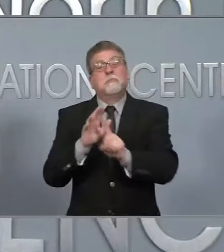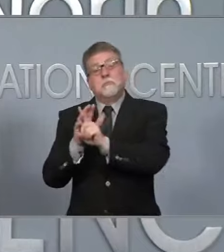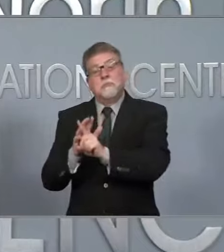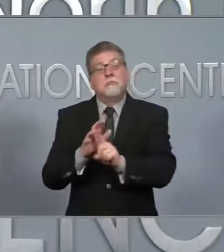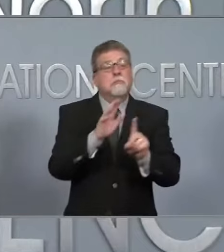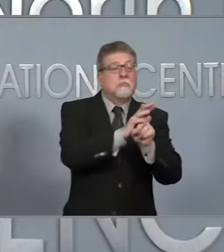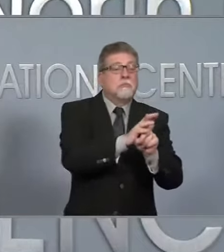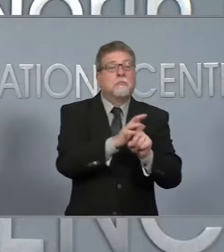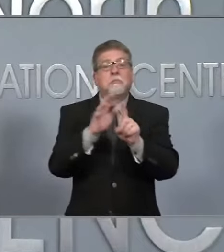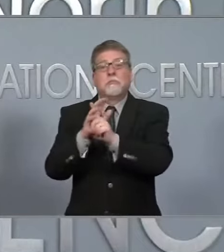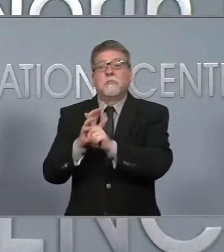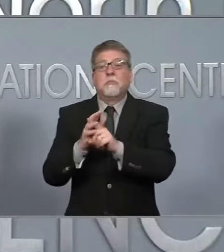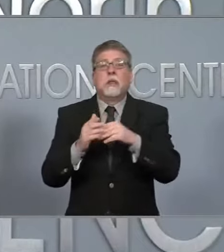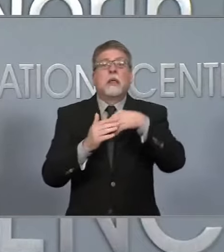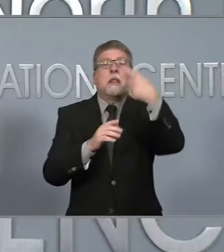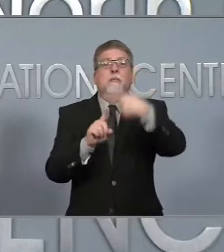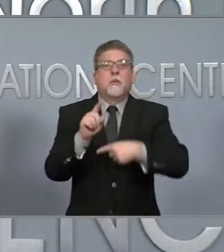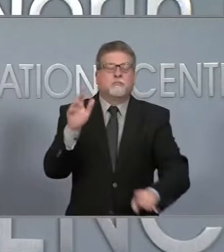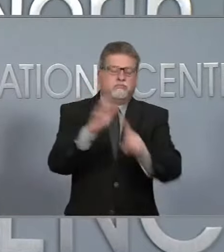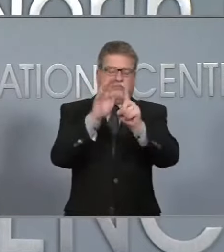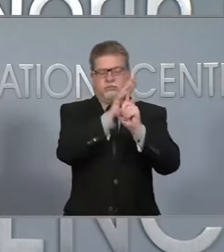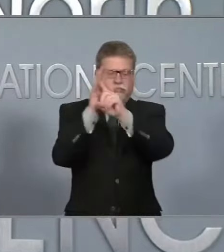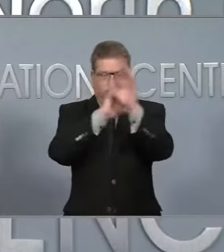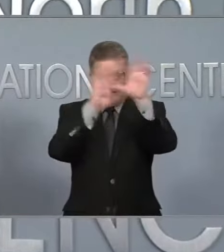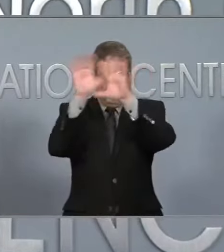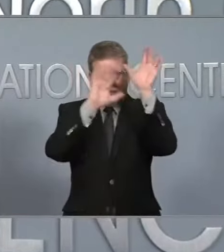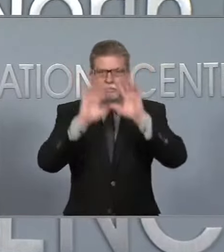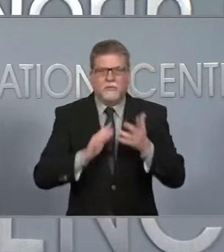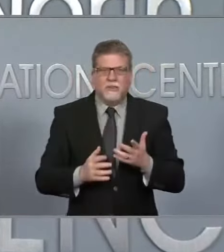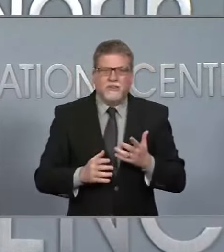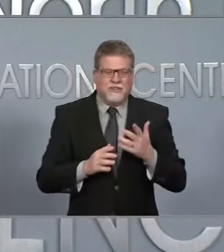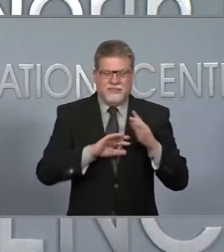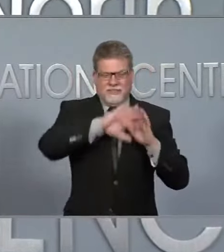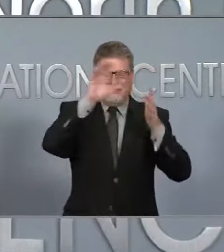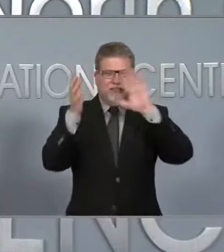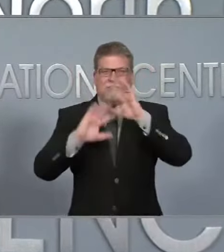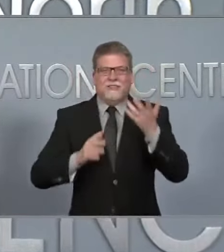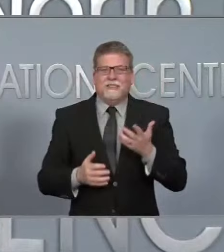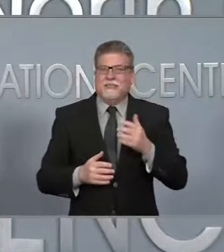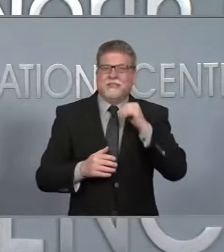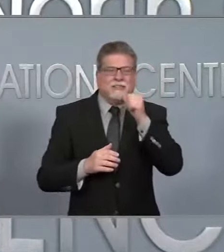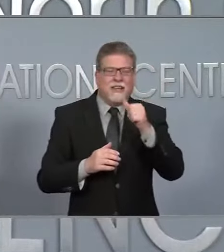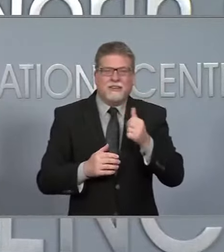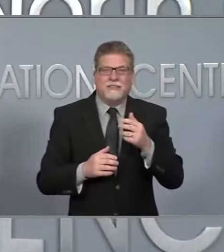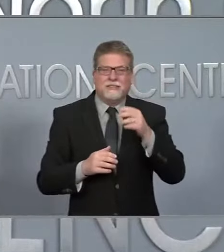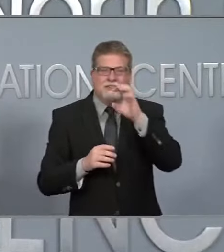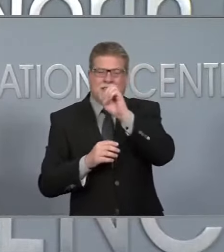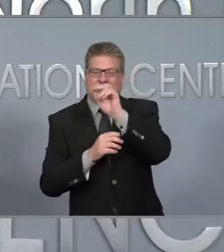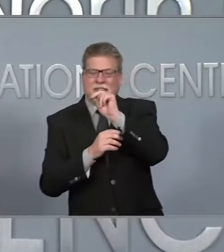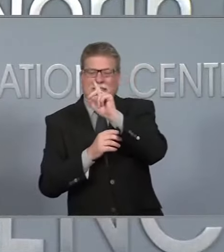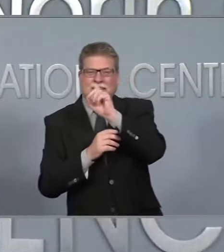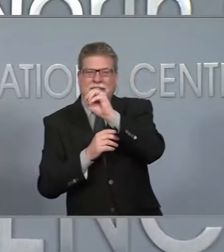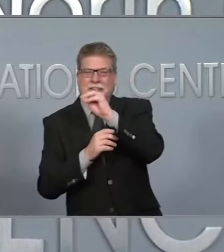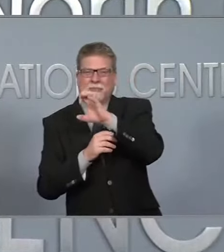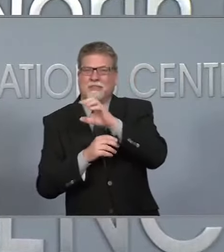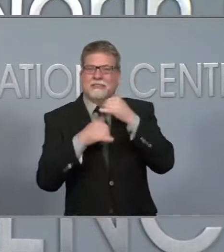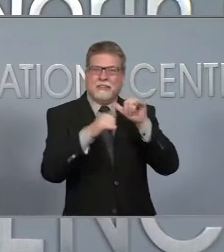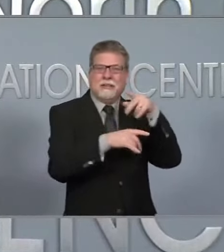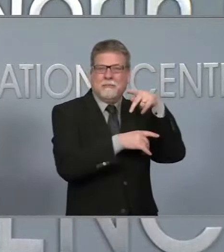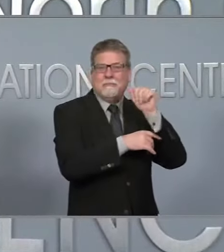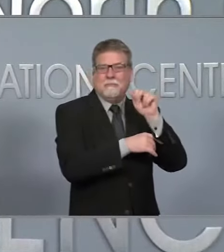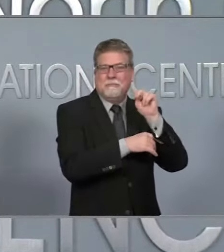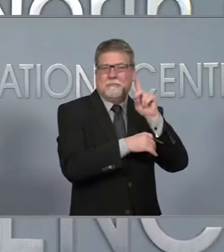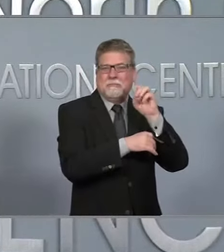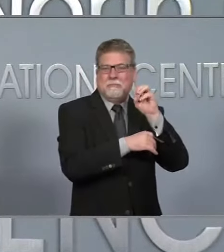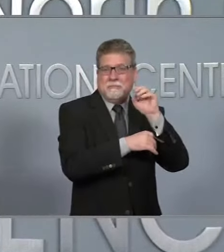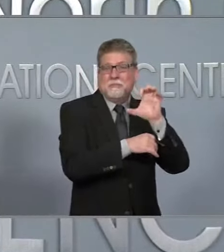create pushes in different directions. We are moving in that direction over time, but we still have more to learn with